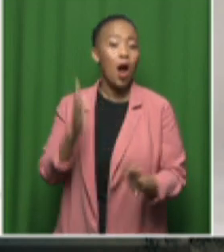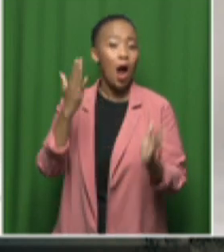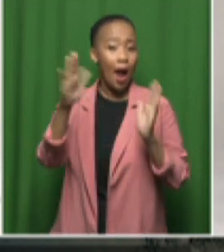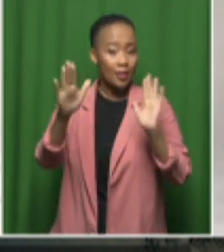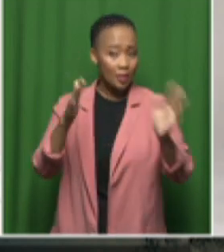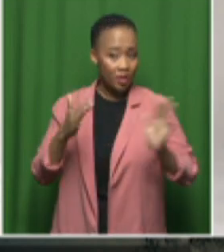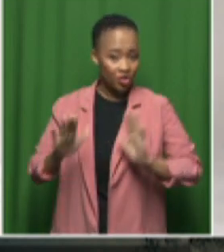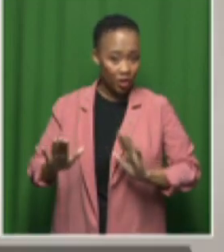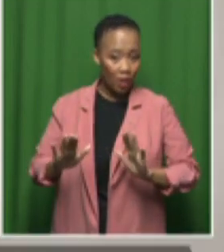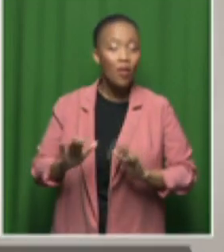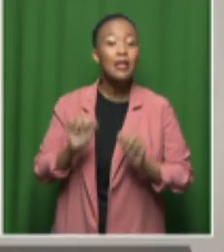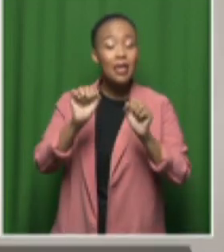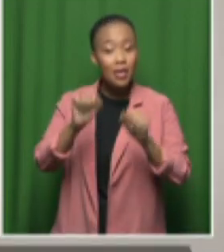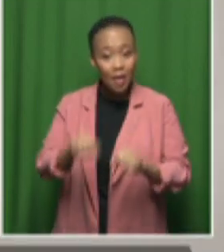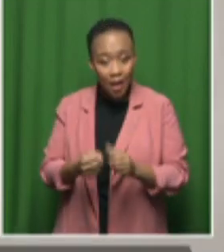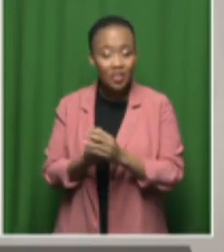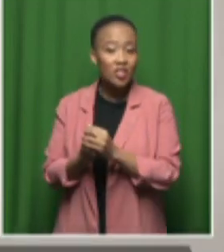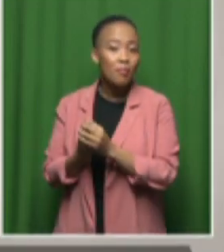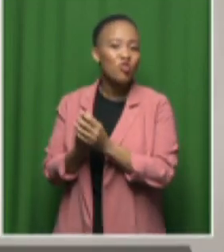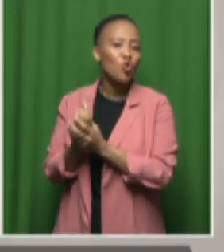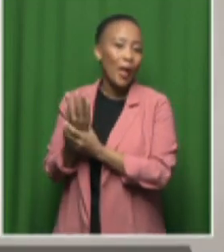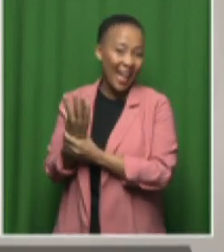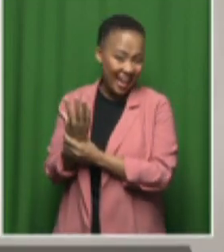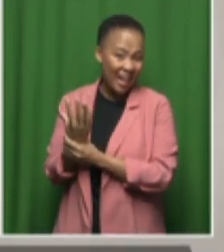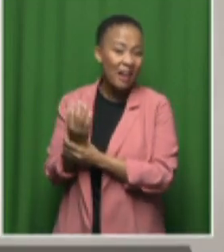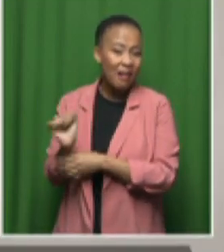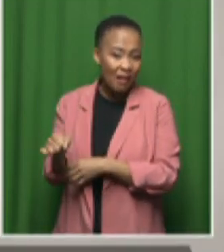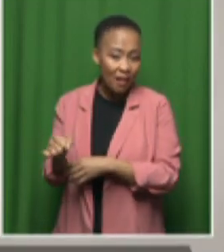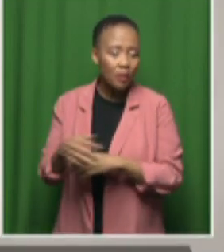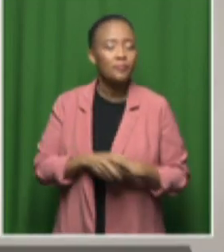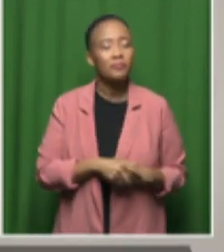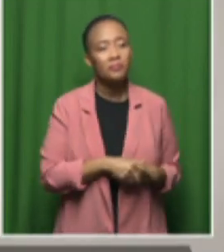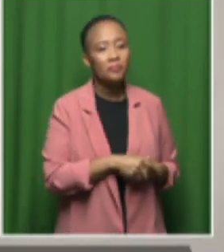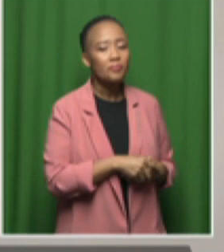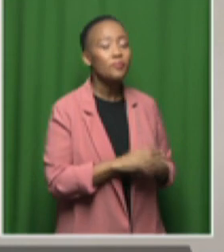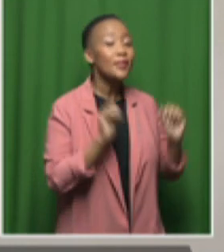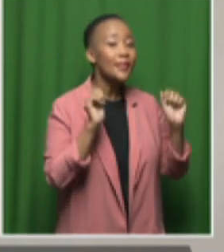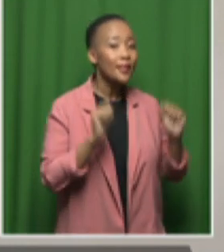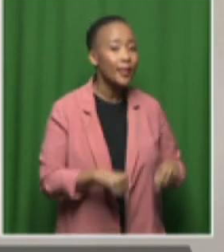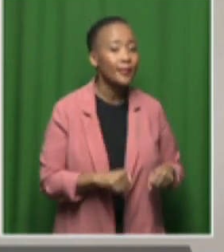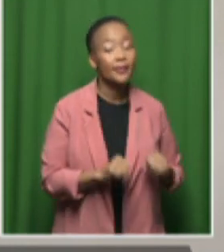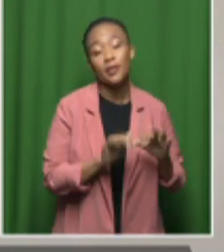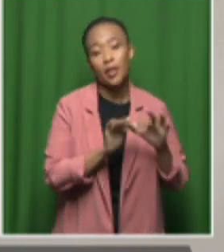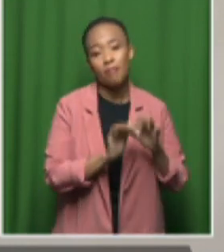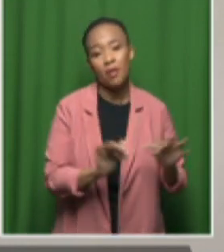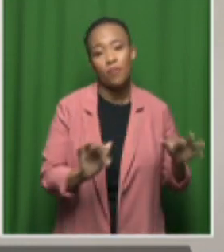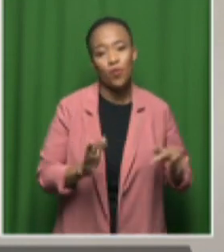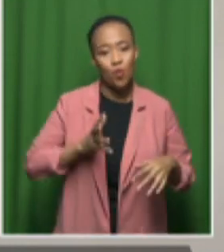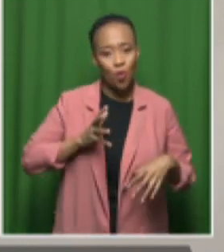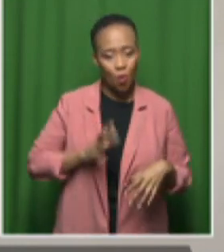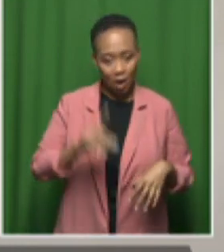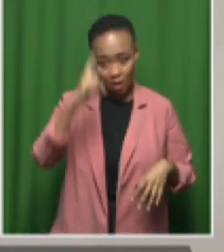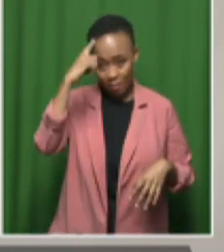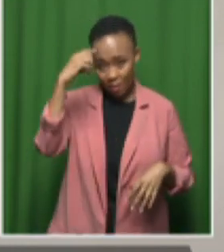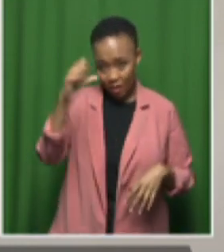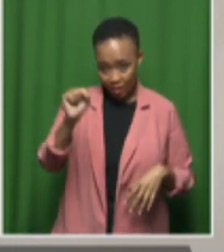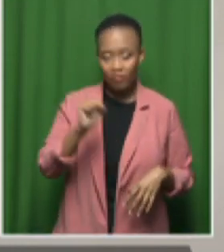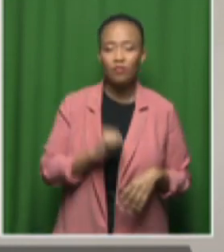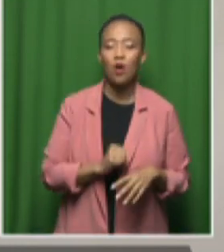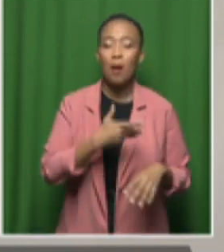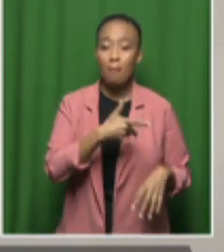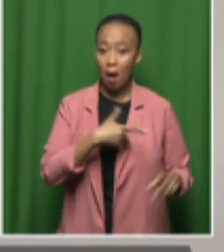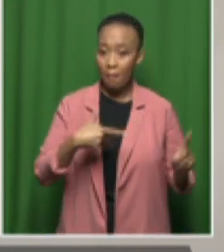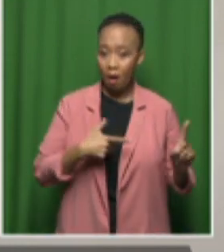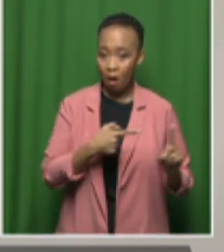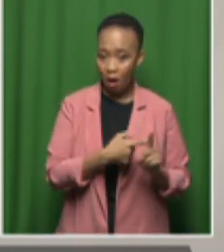Yes, of course. Many people want to believe that what she produces today is still the same as what